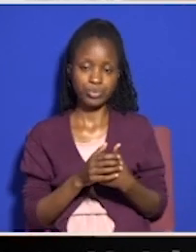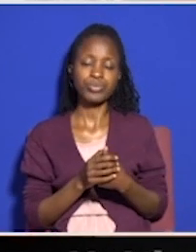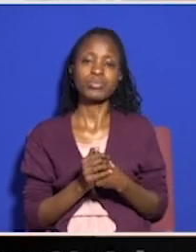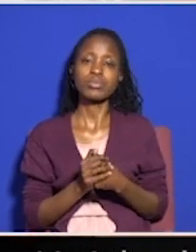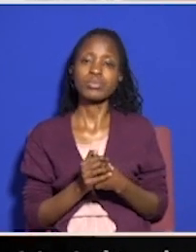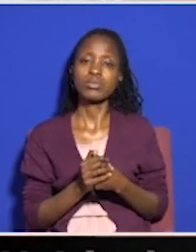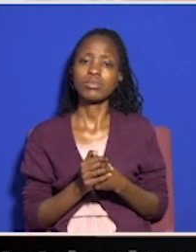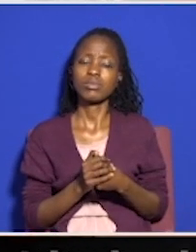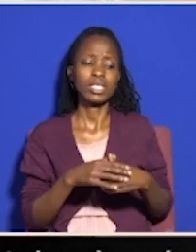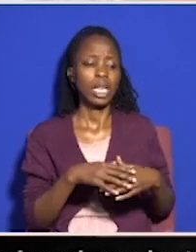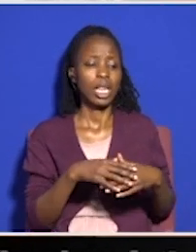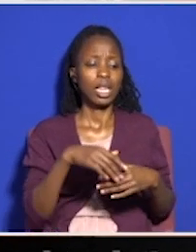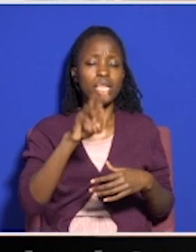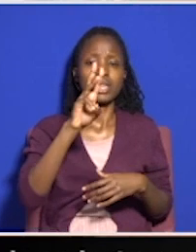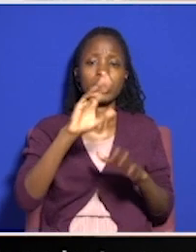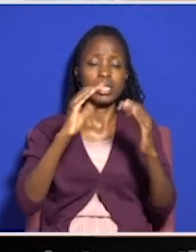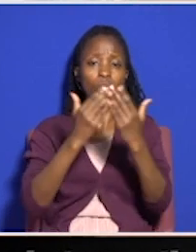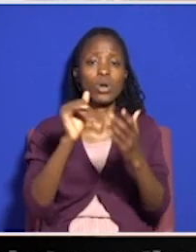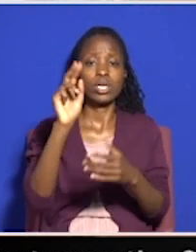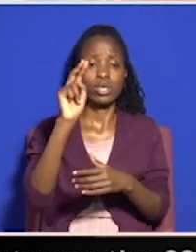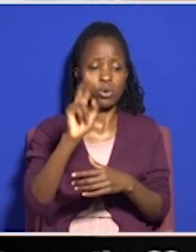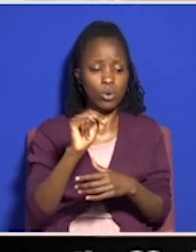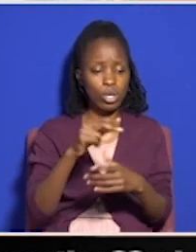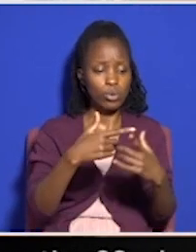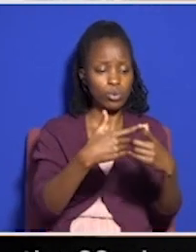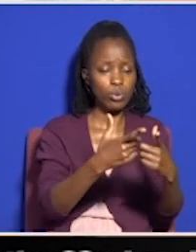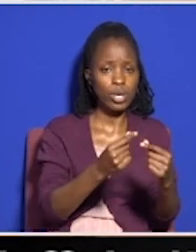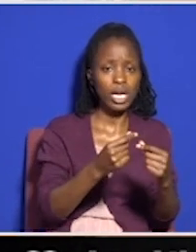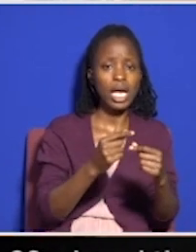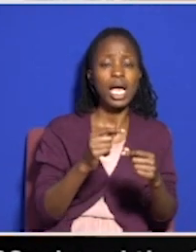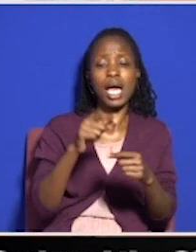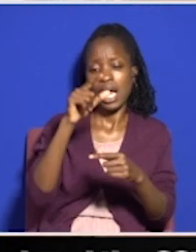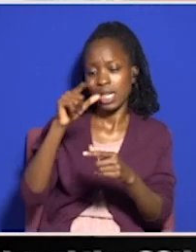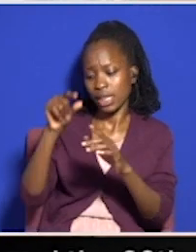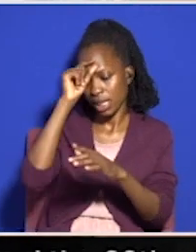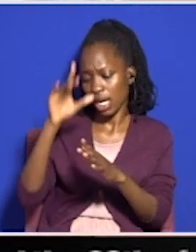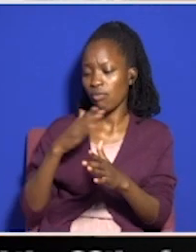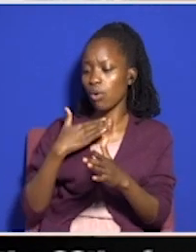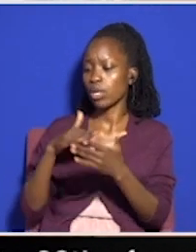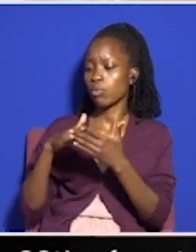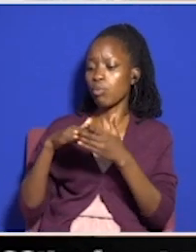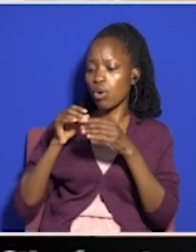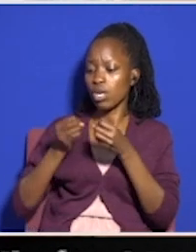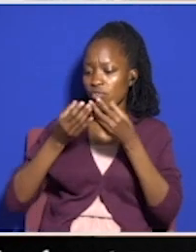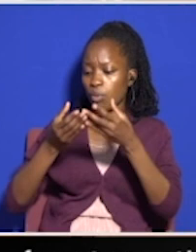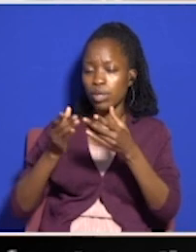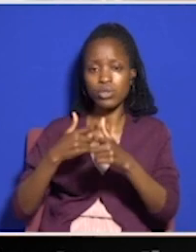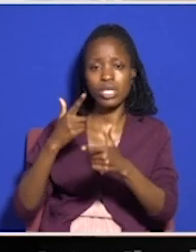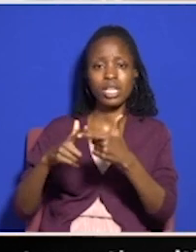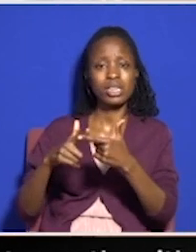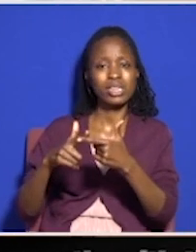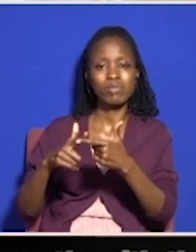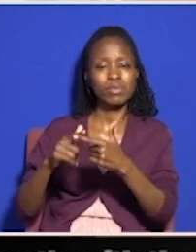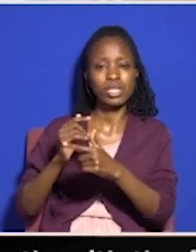where they've gone and now the authorities demand full disclosure, they find it non-tenable and they exit. So that